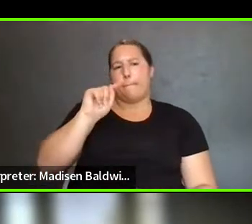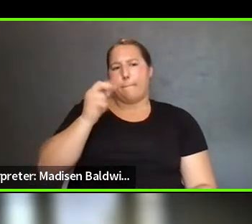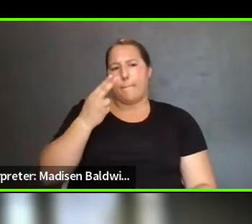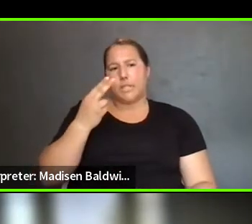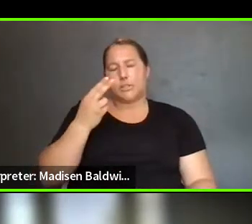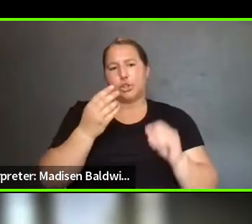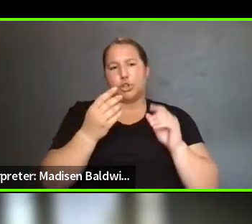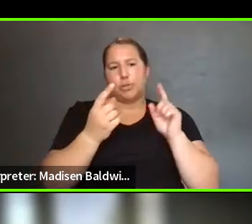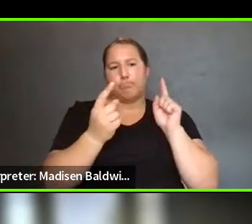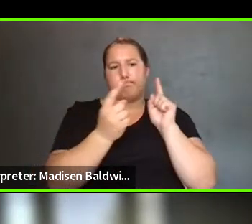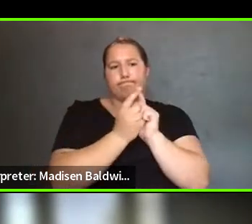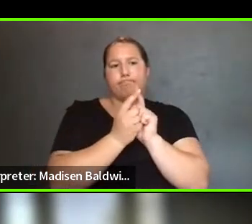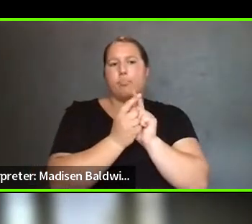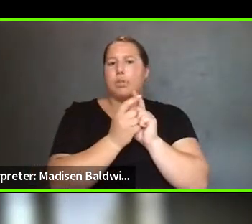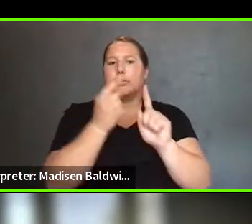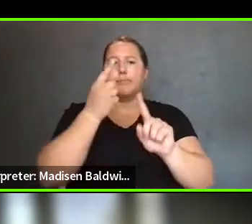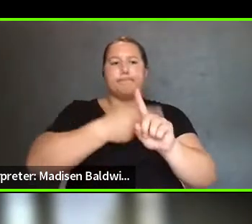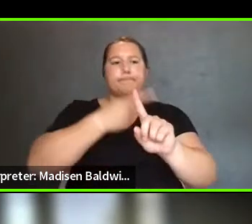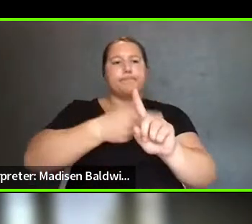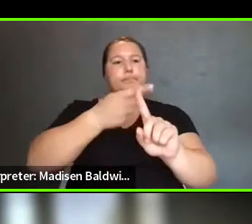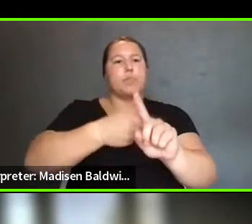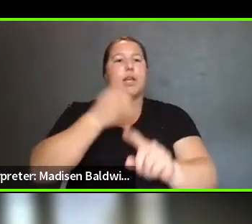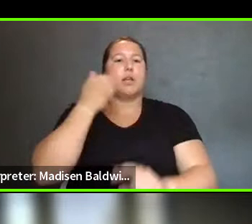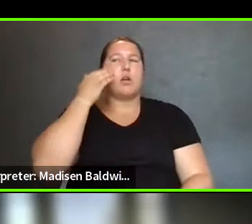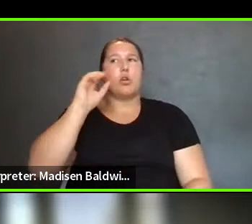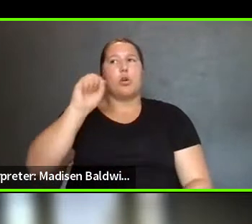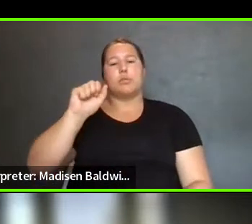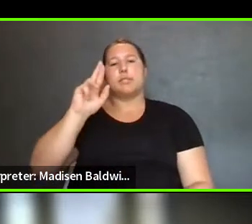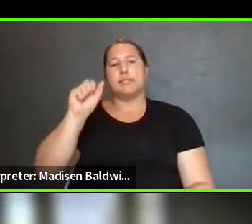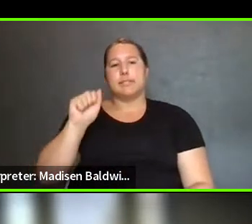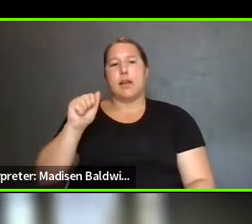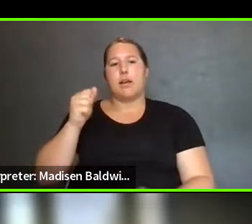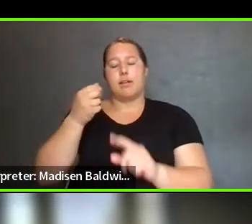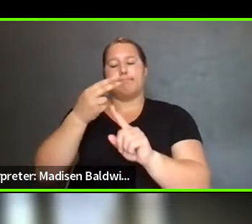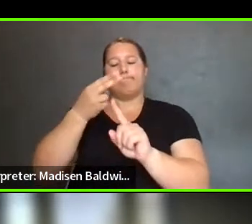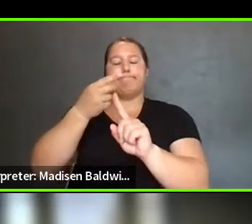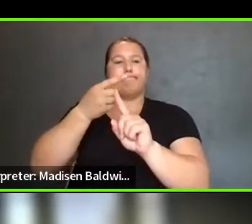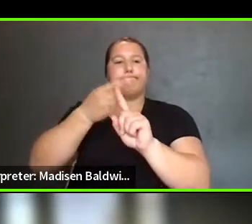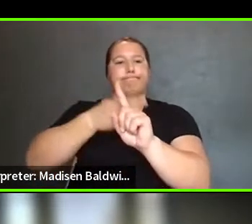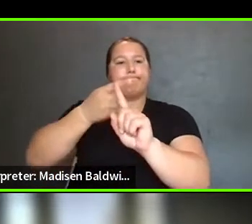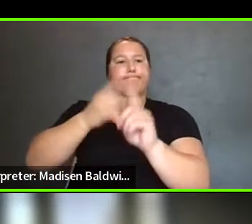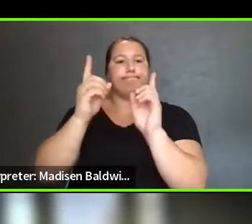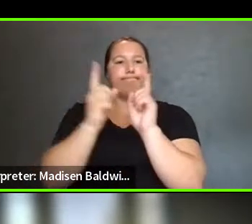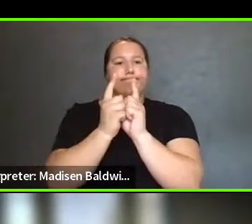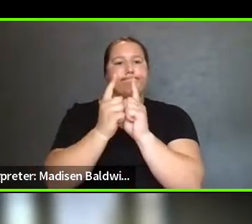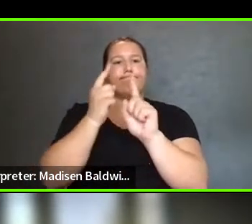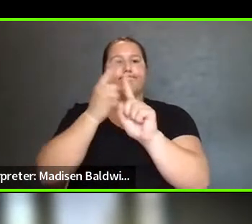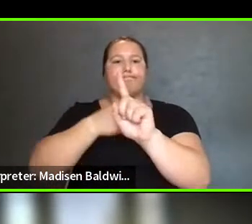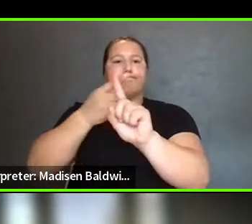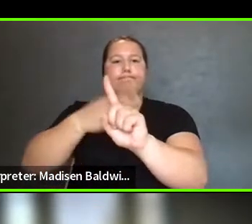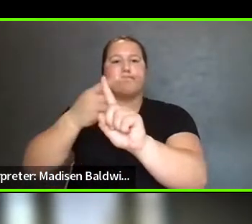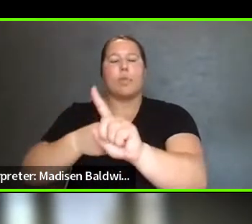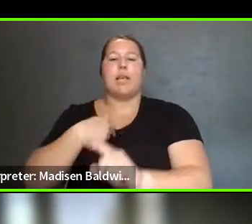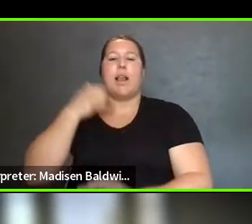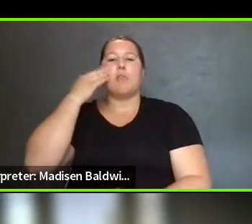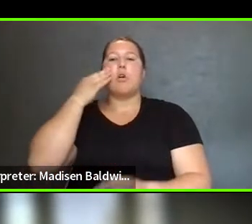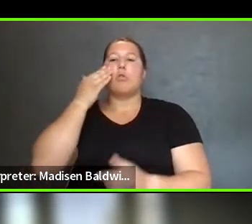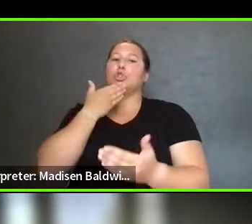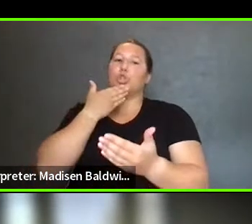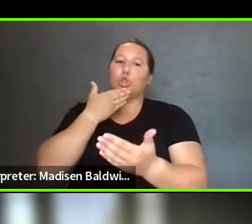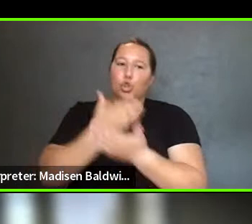or her and Sarah. I don't meet with her as much, but when I do, it's a very collaborative partnership.